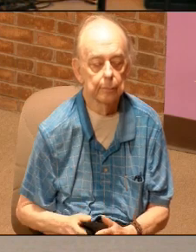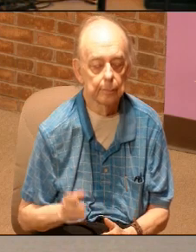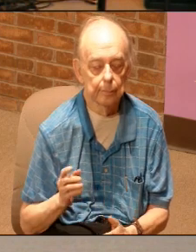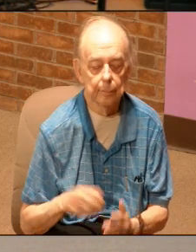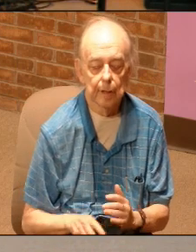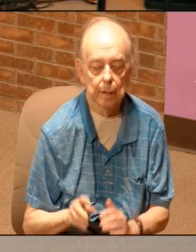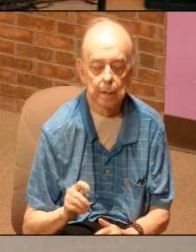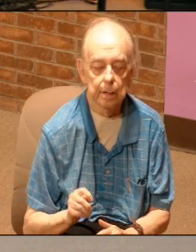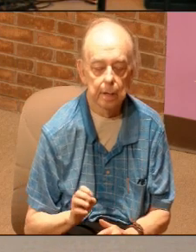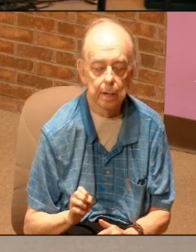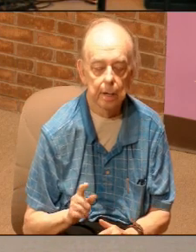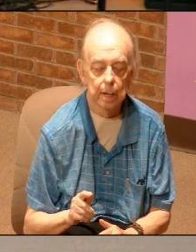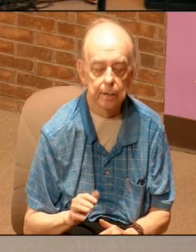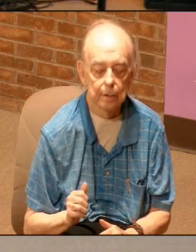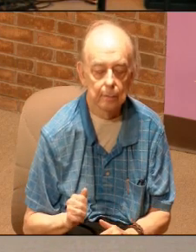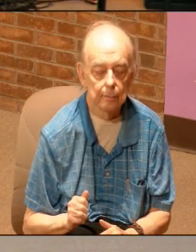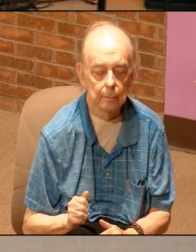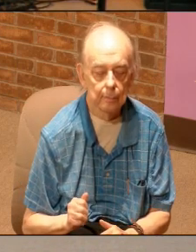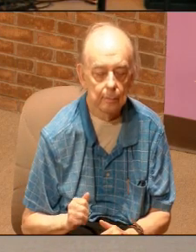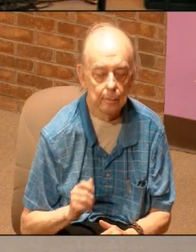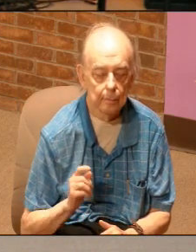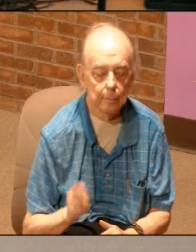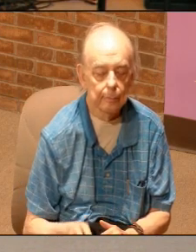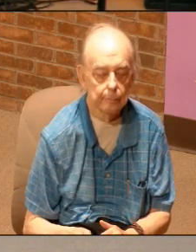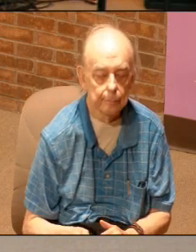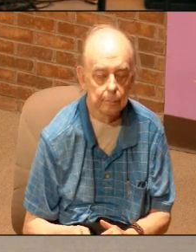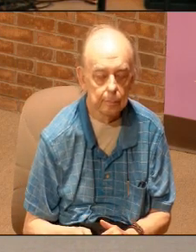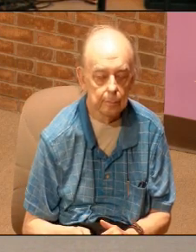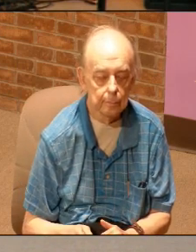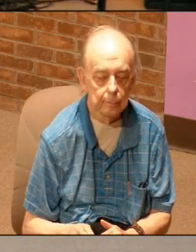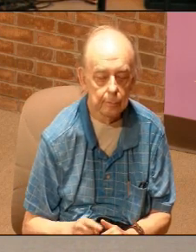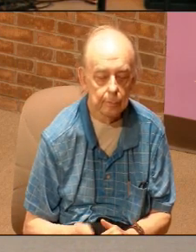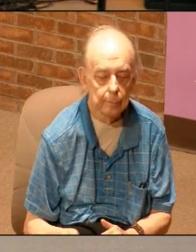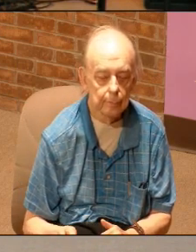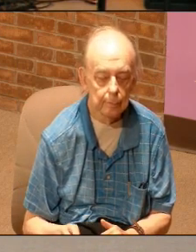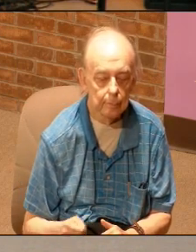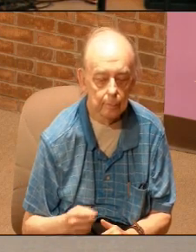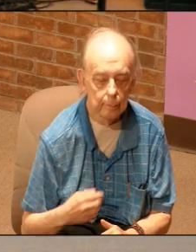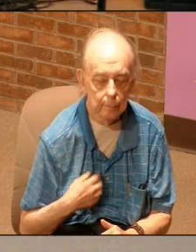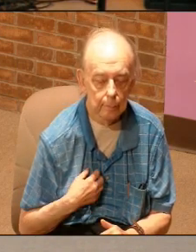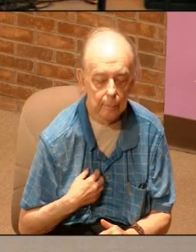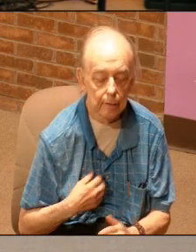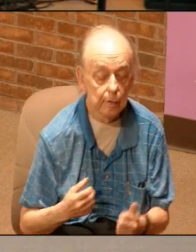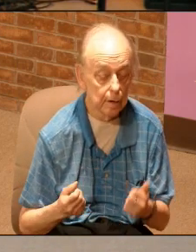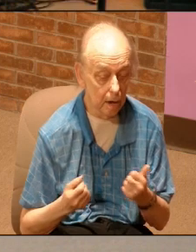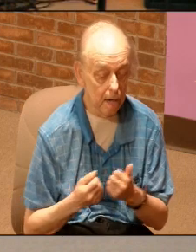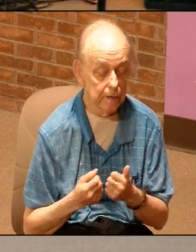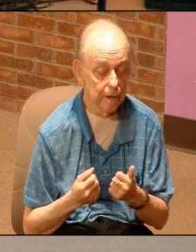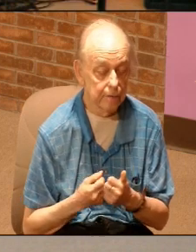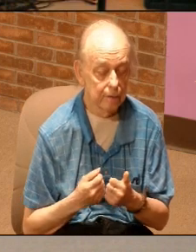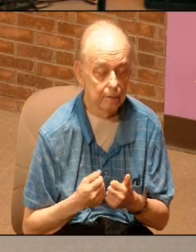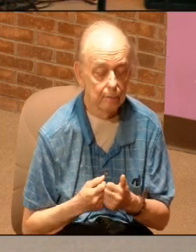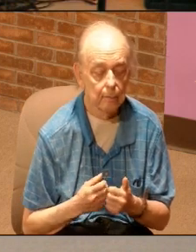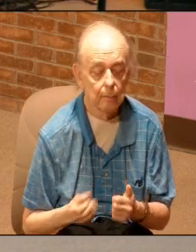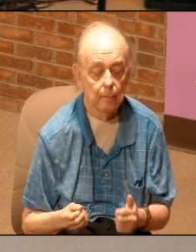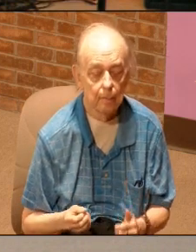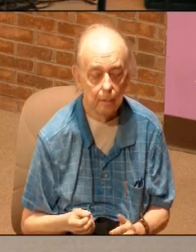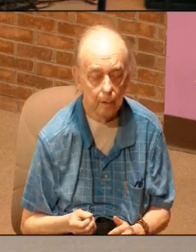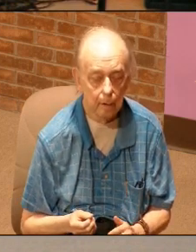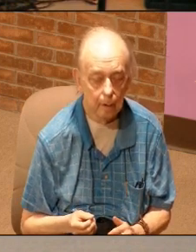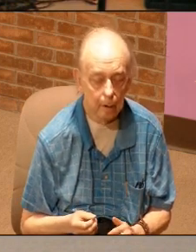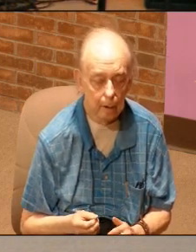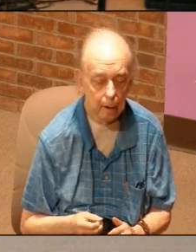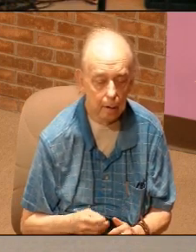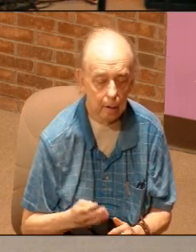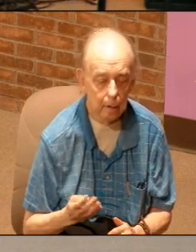in Texas. He's going down there and they are having a contest. And they've